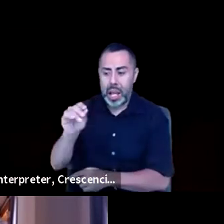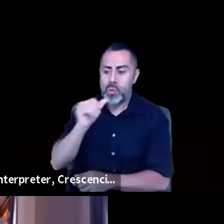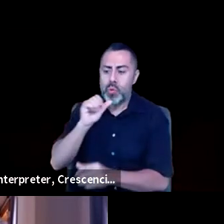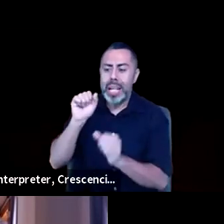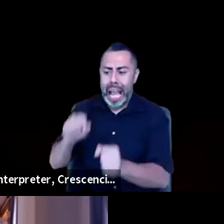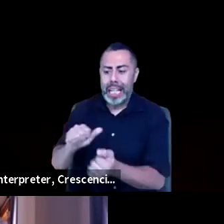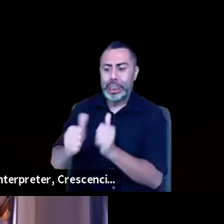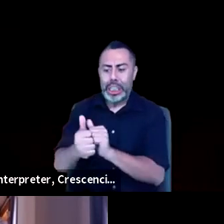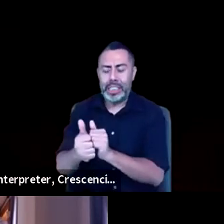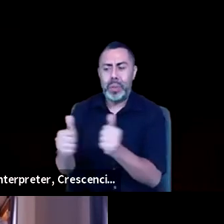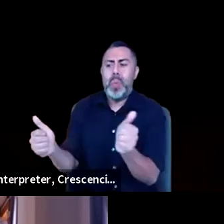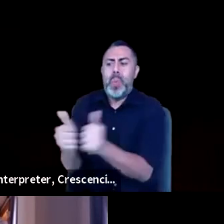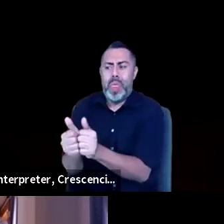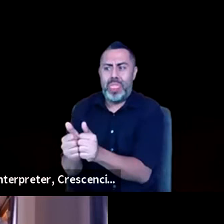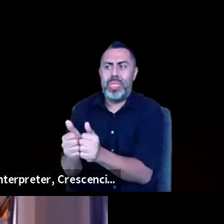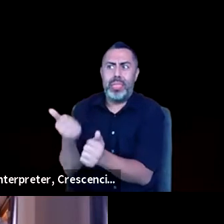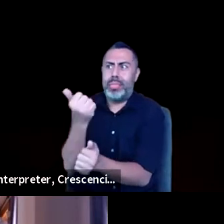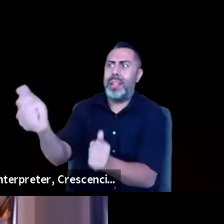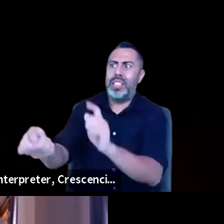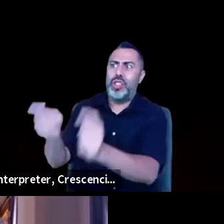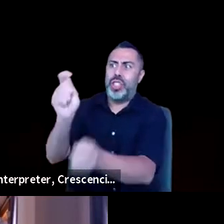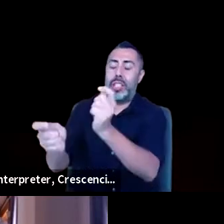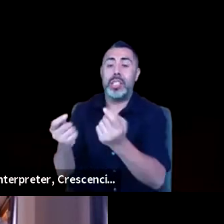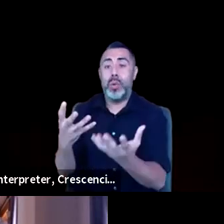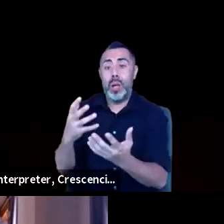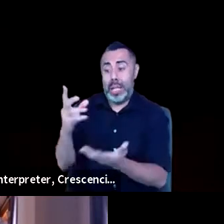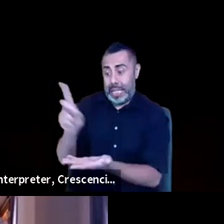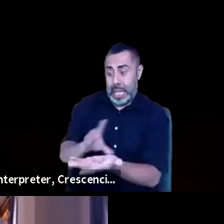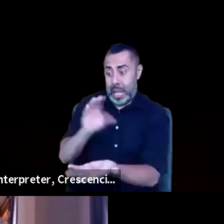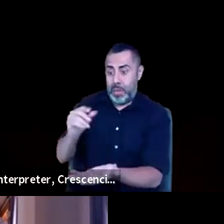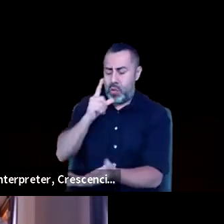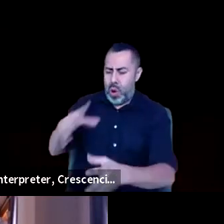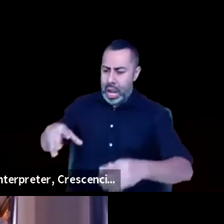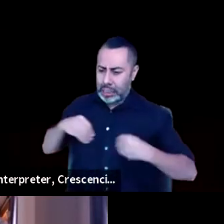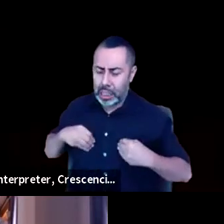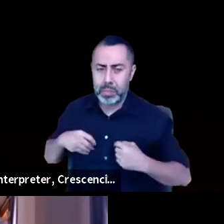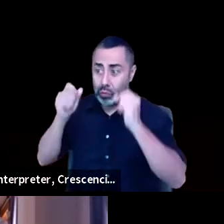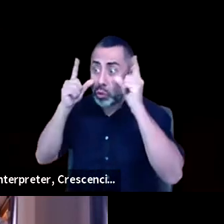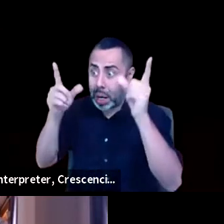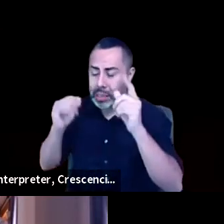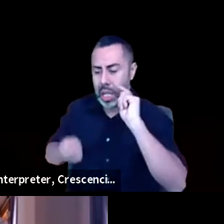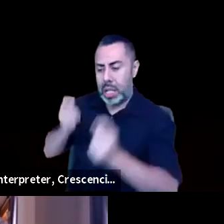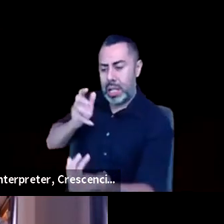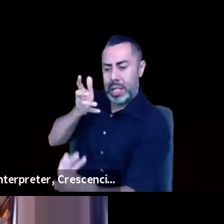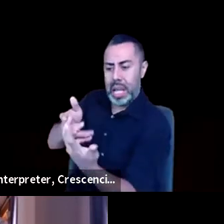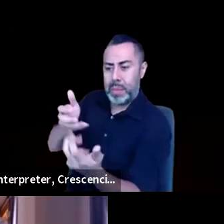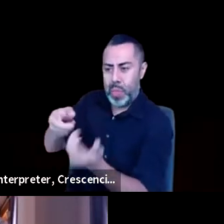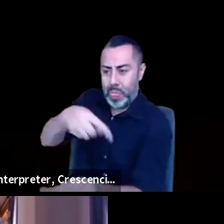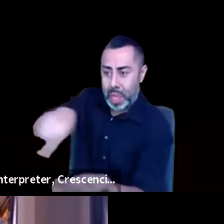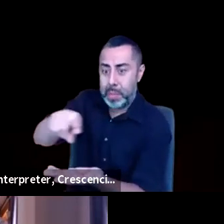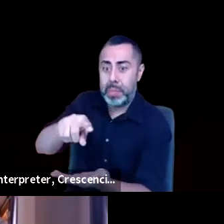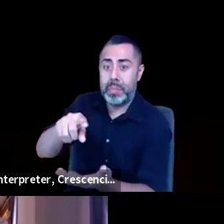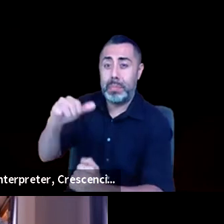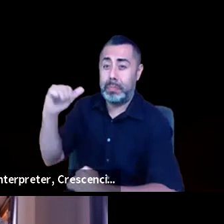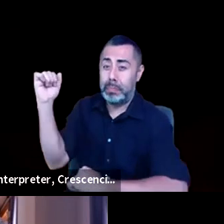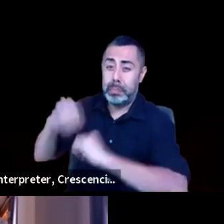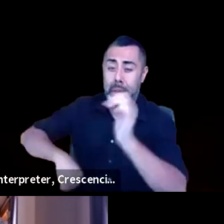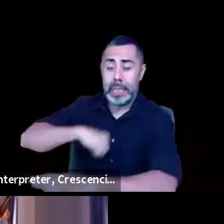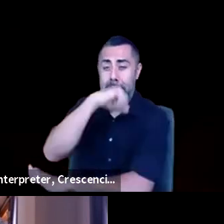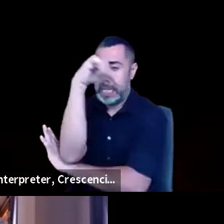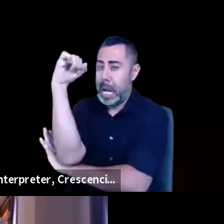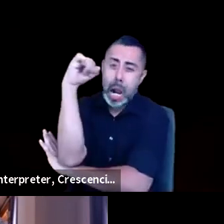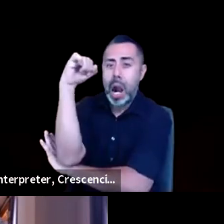a company that embraces surprises and adapts with them. Resilient companies may come out the other end of an upheaval entirely